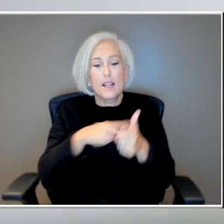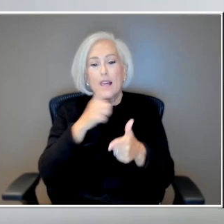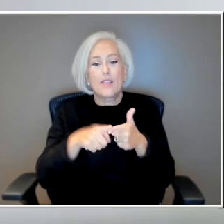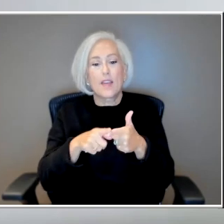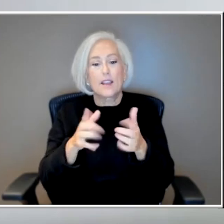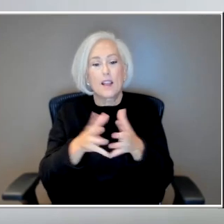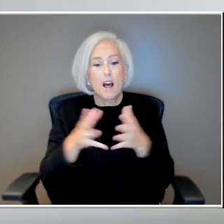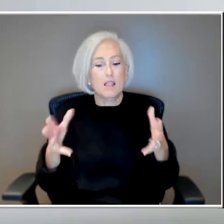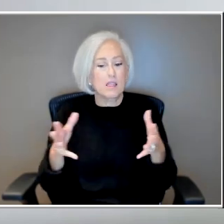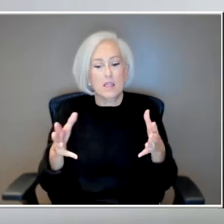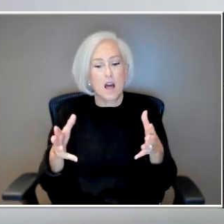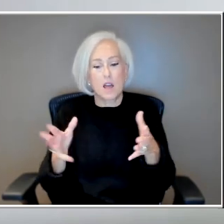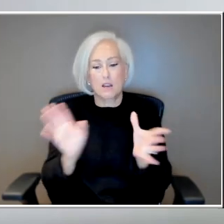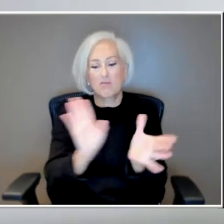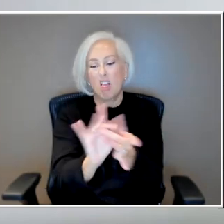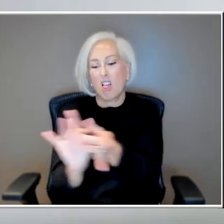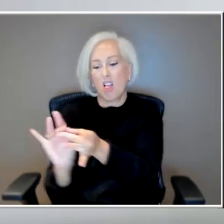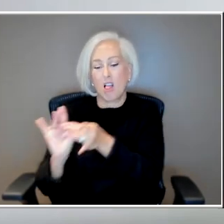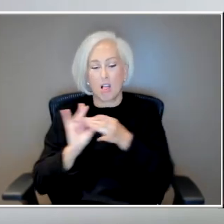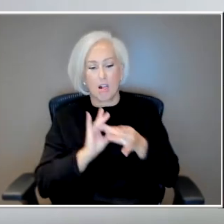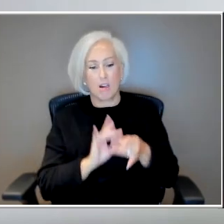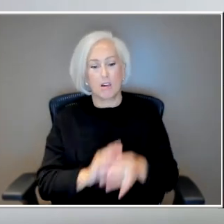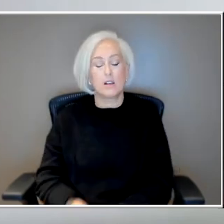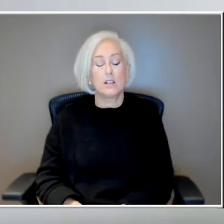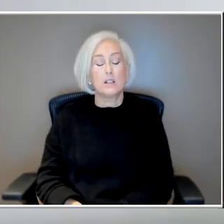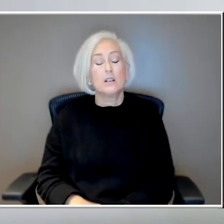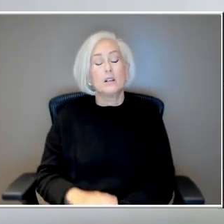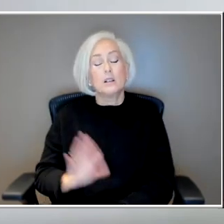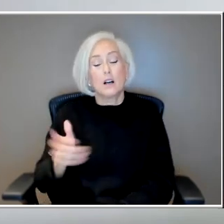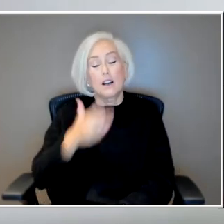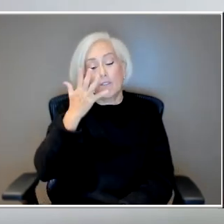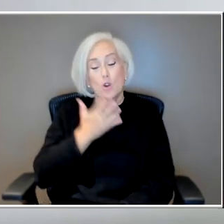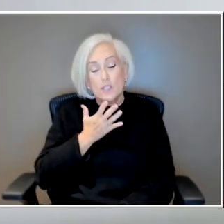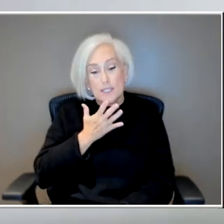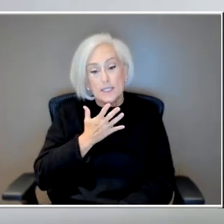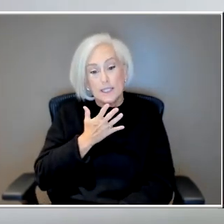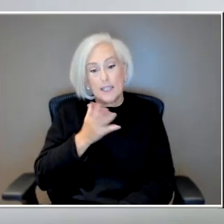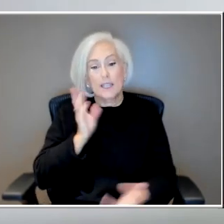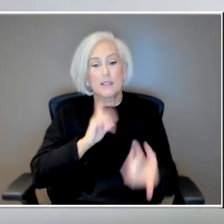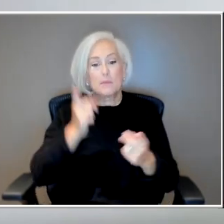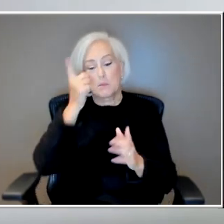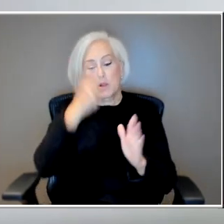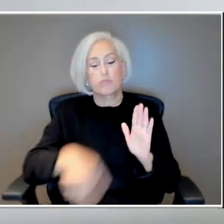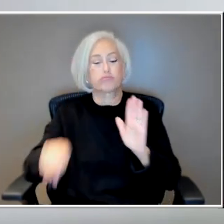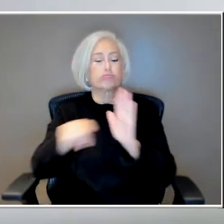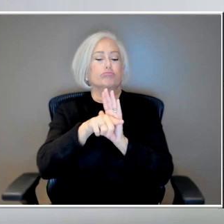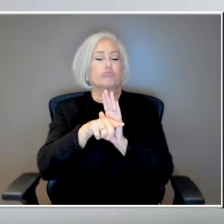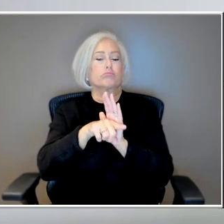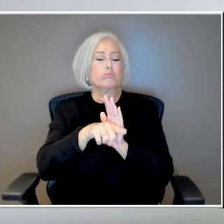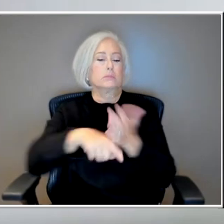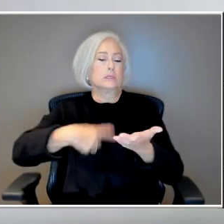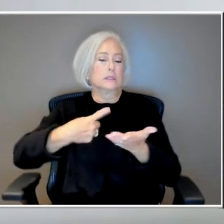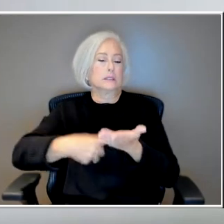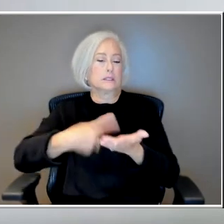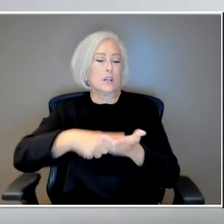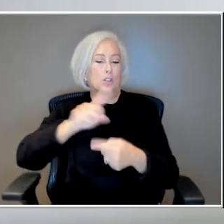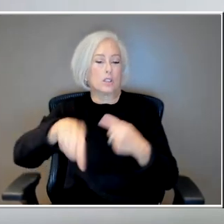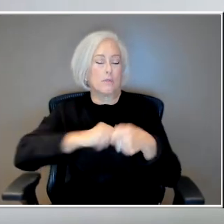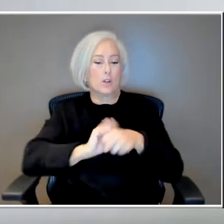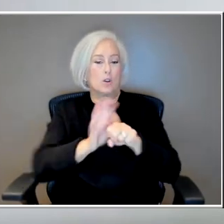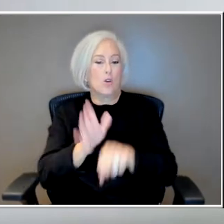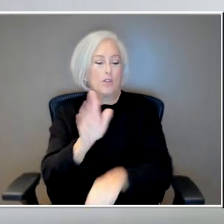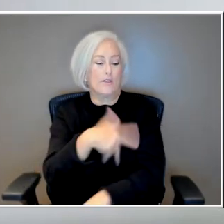rhetoric. So it's unfortunate that people have a negative connotation when they talk about COVID